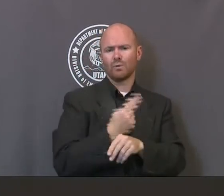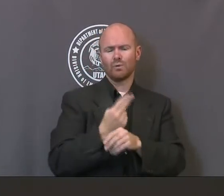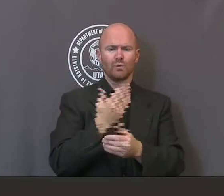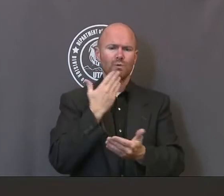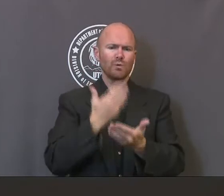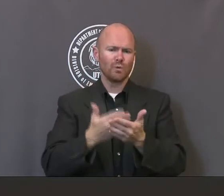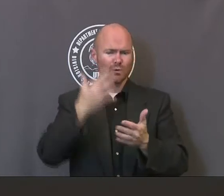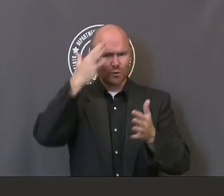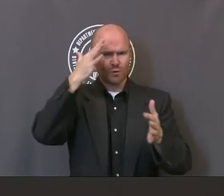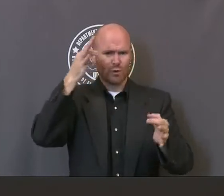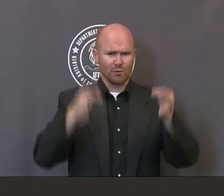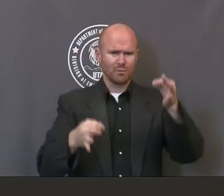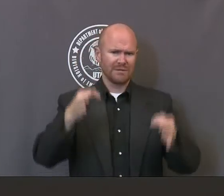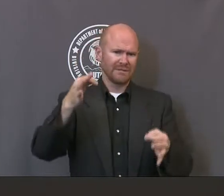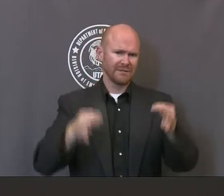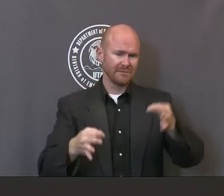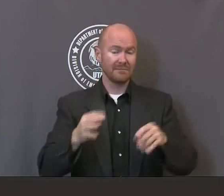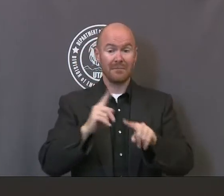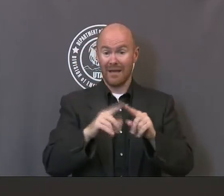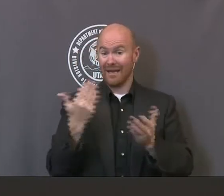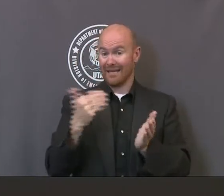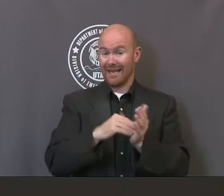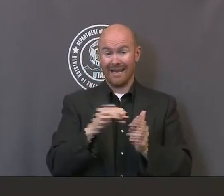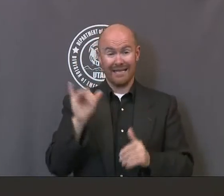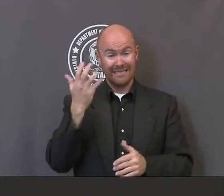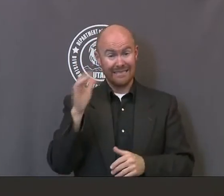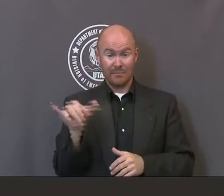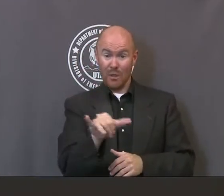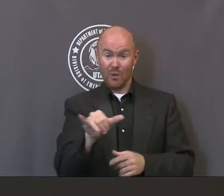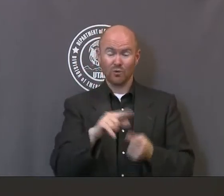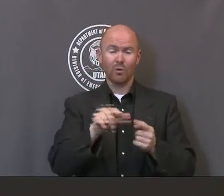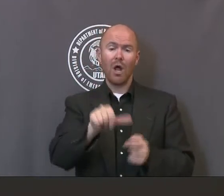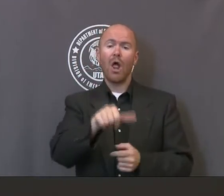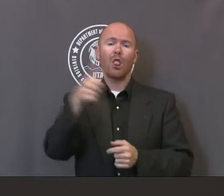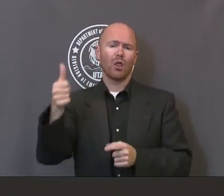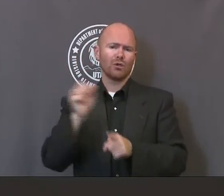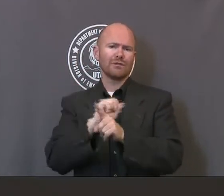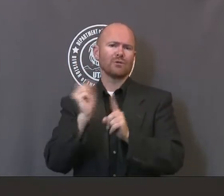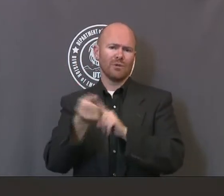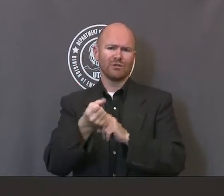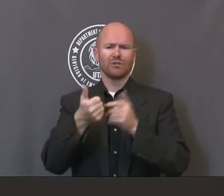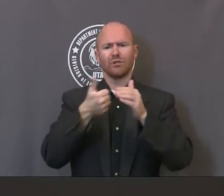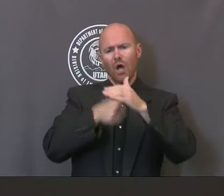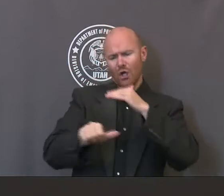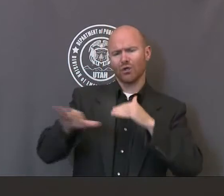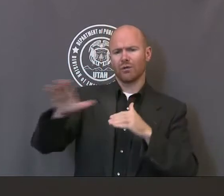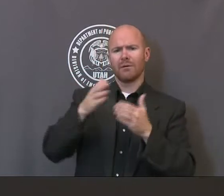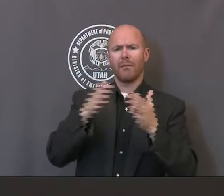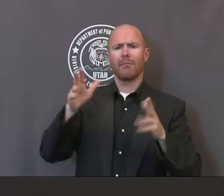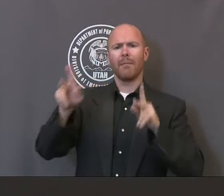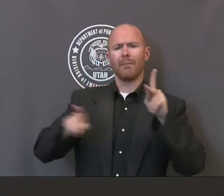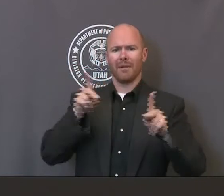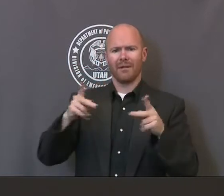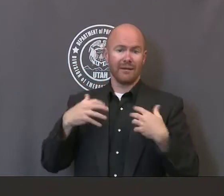But otherwise, it is enforceable the same as other similar situations under public health order or law.